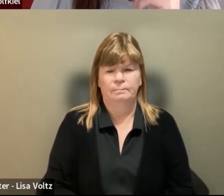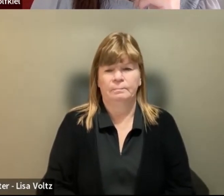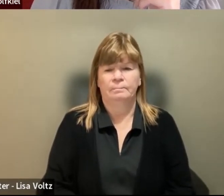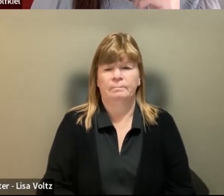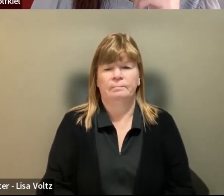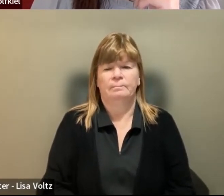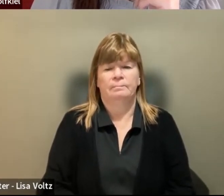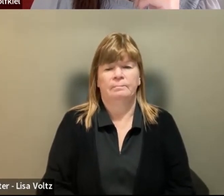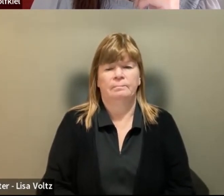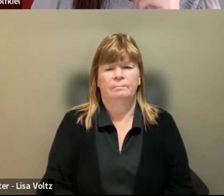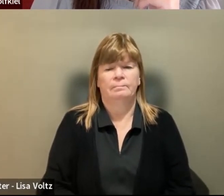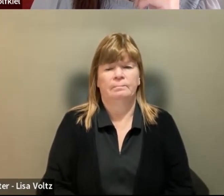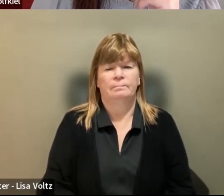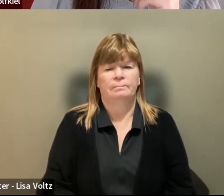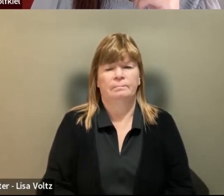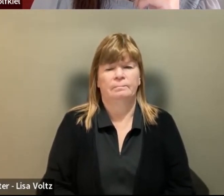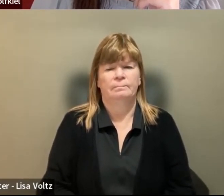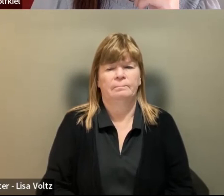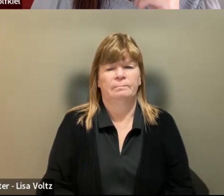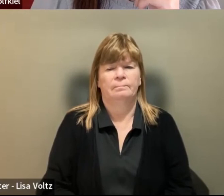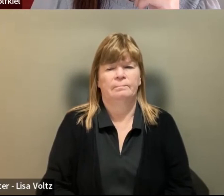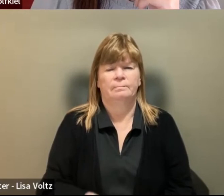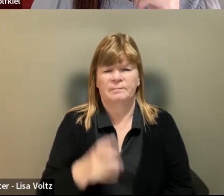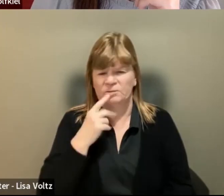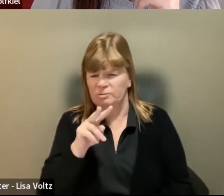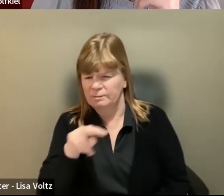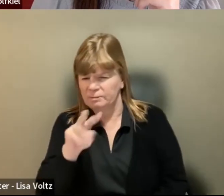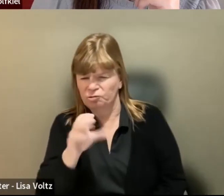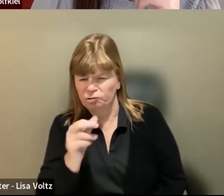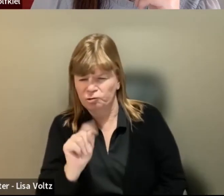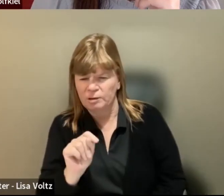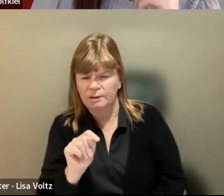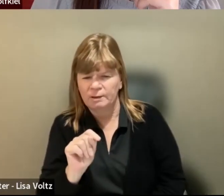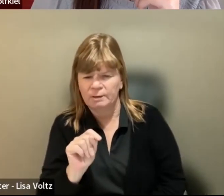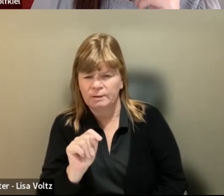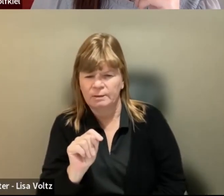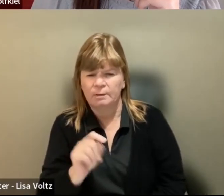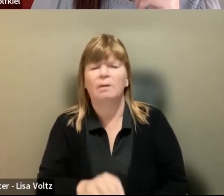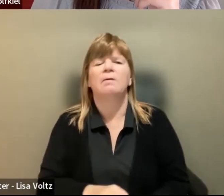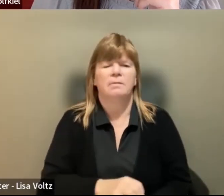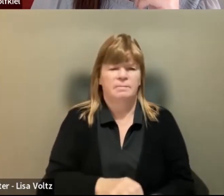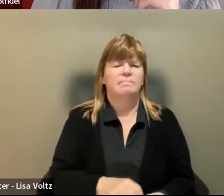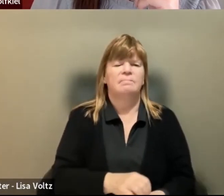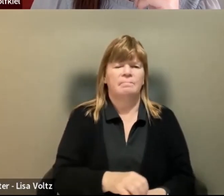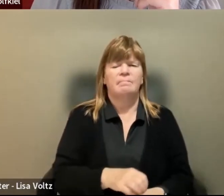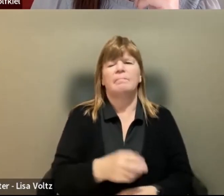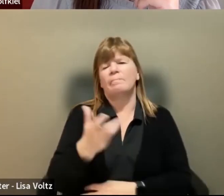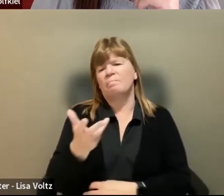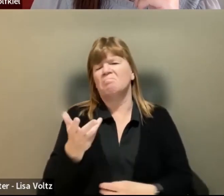So I'm seeing something in the chat here. Is this what Genevieve's sending? Okay.